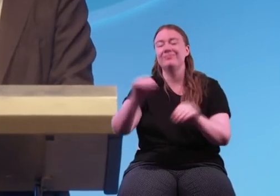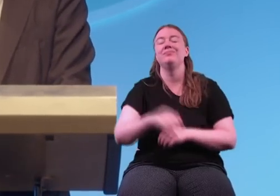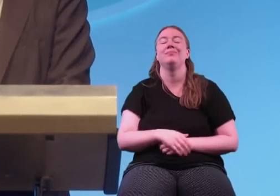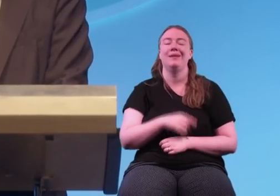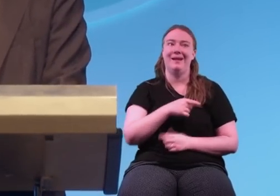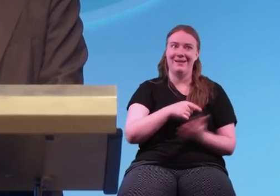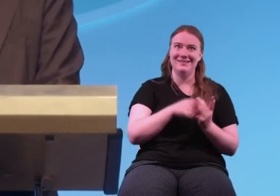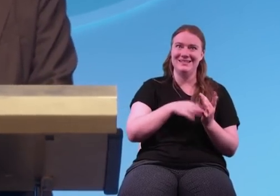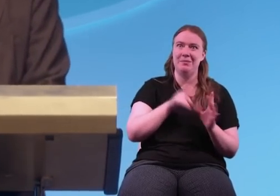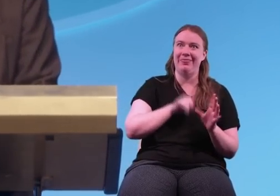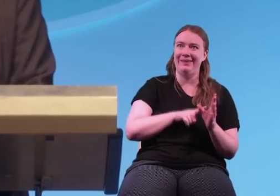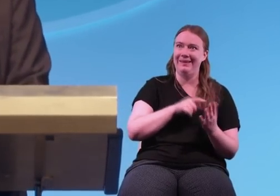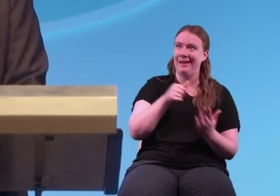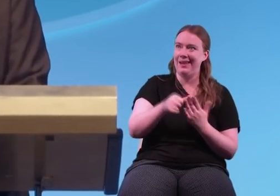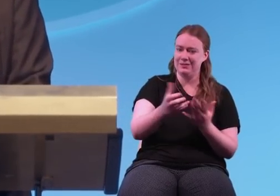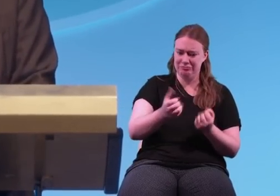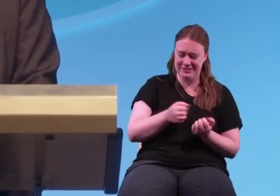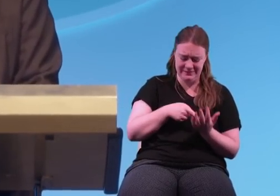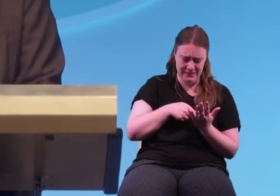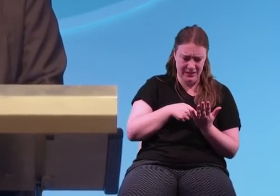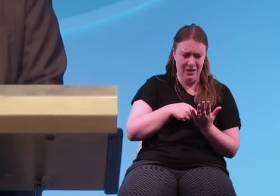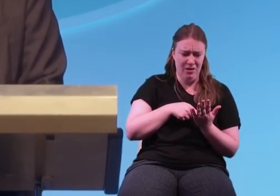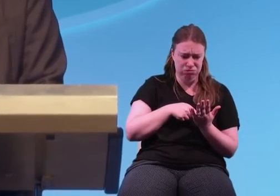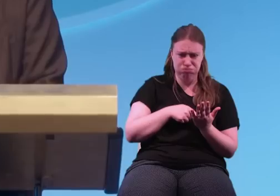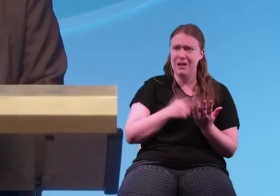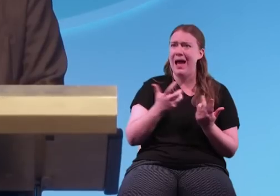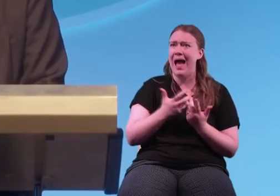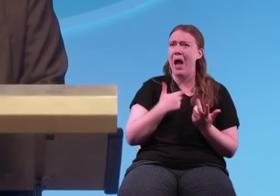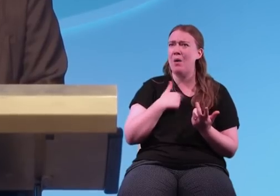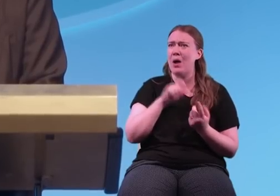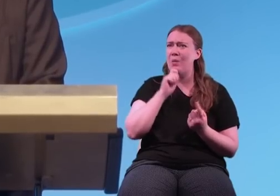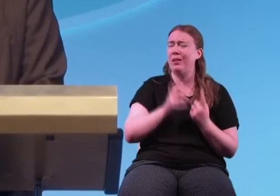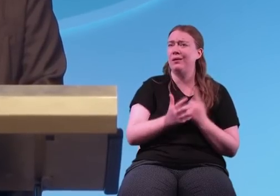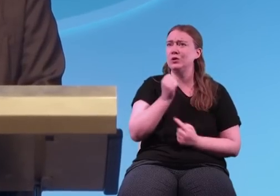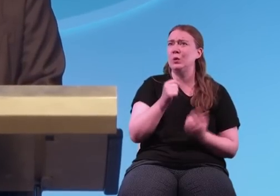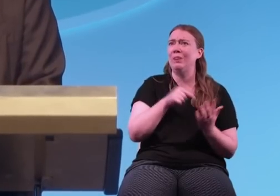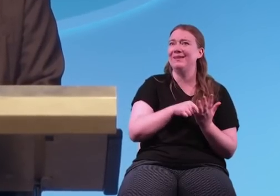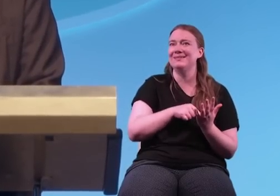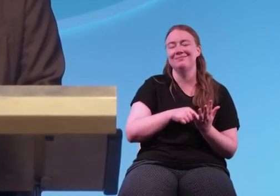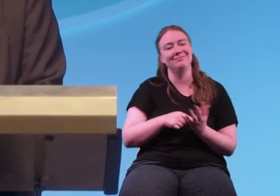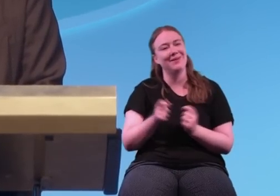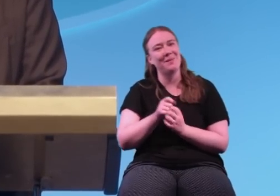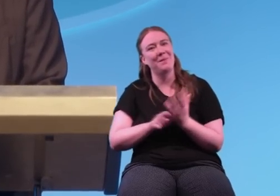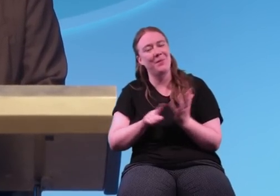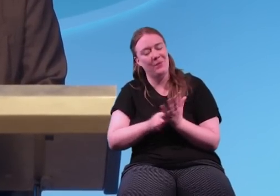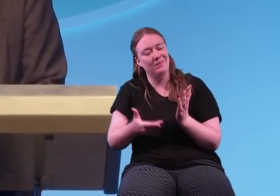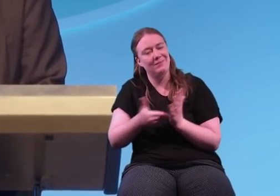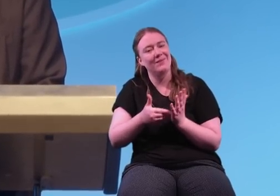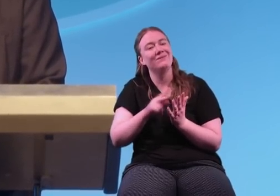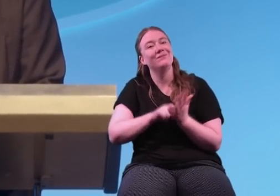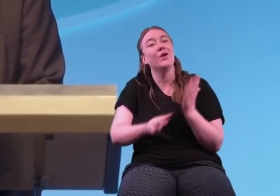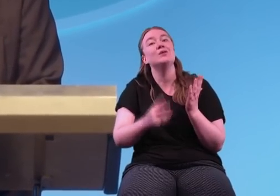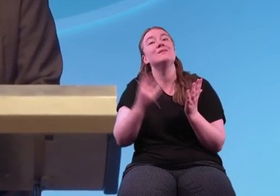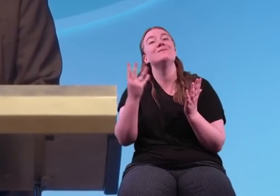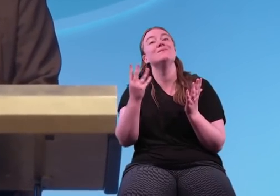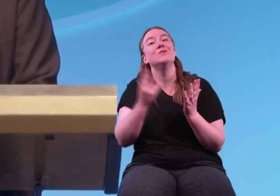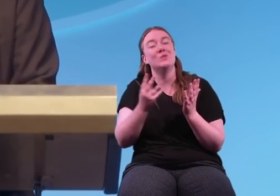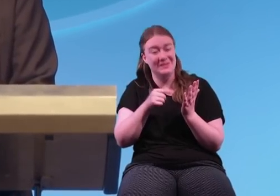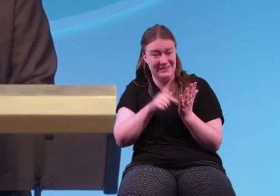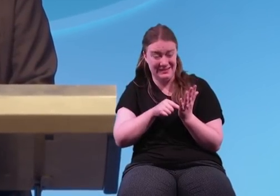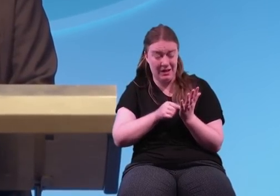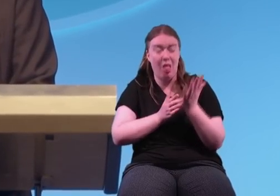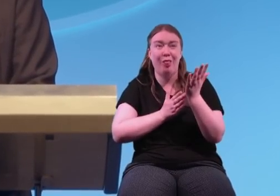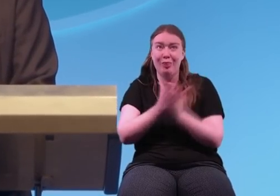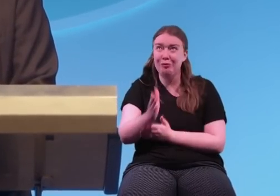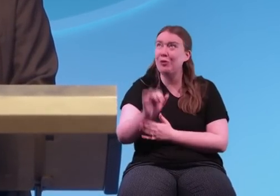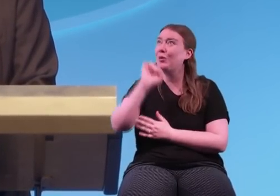says, and how am I going to do this? And he says, verse 14, by the Holy Spirit who dwells within